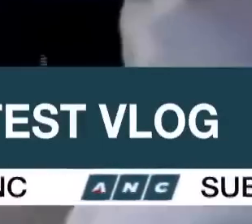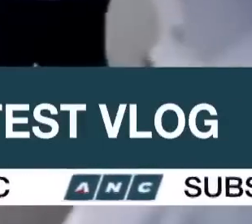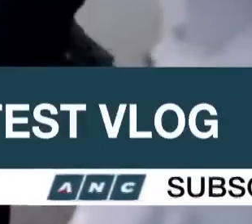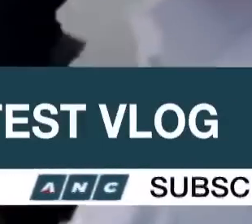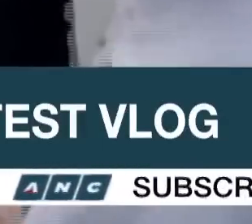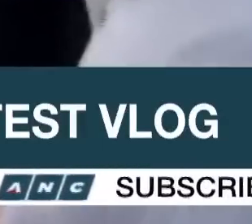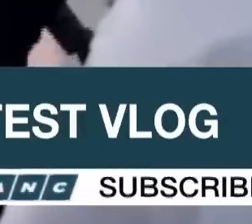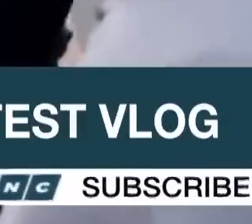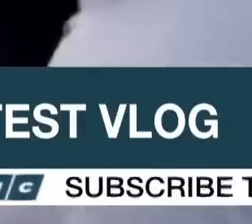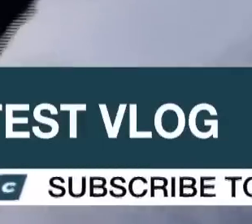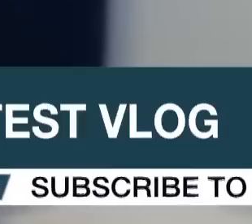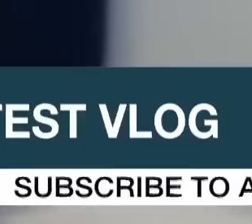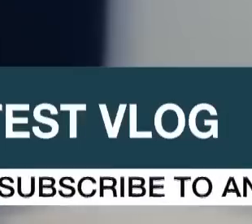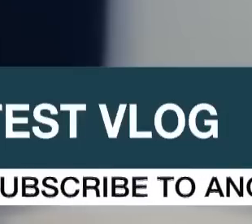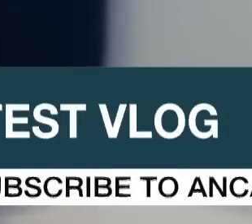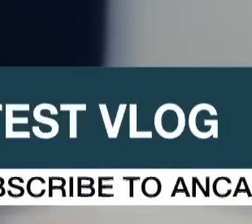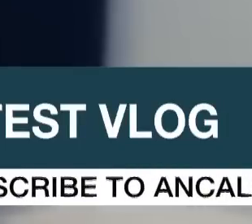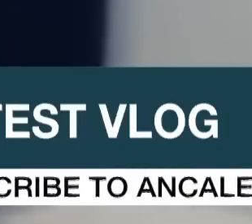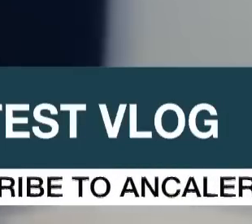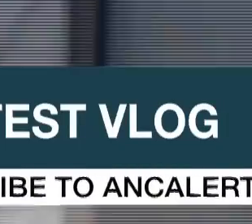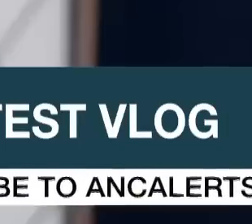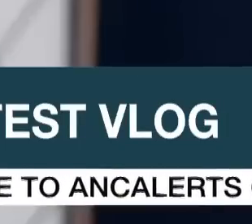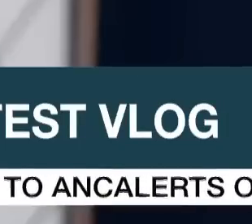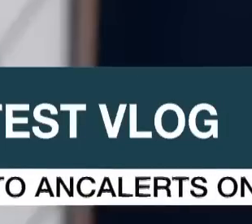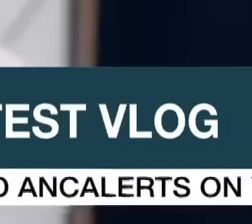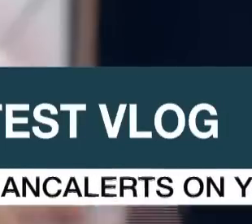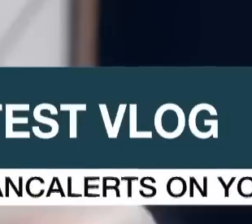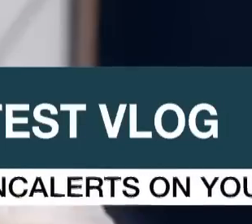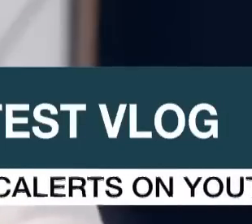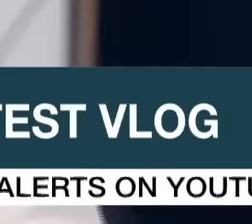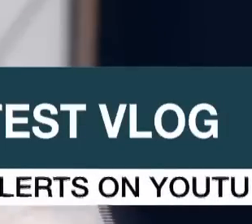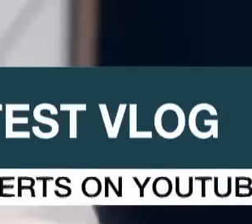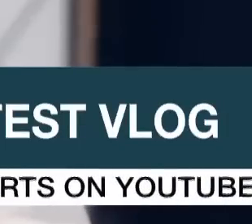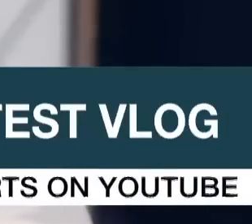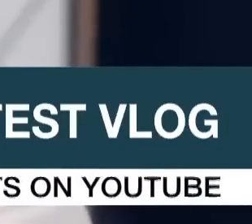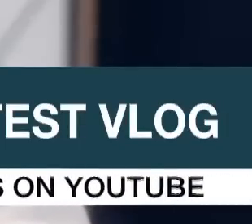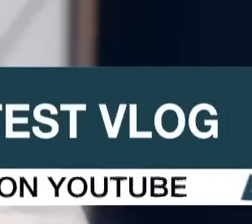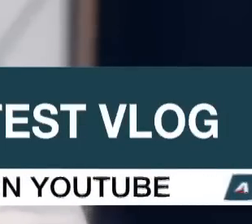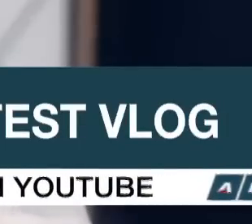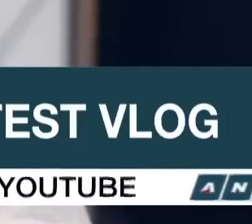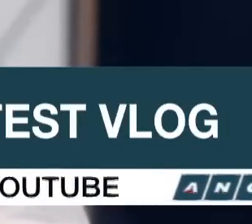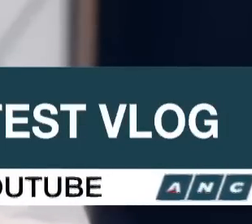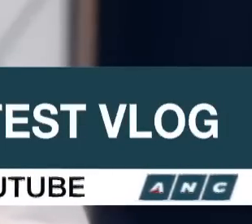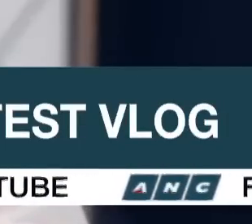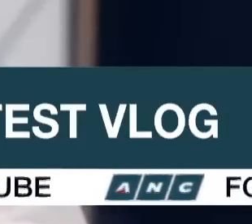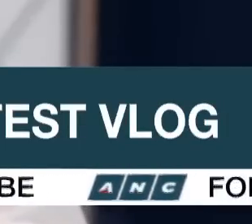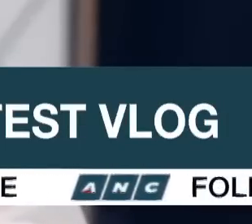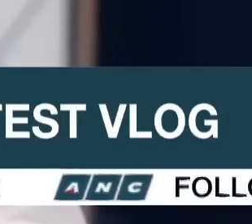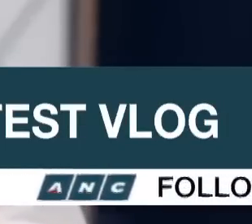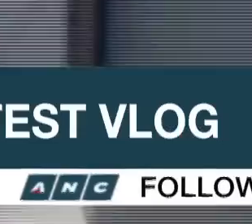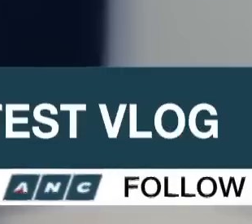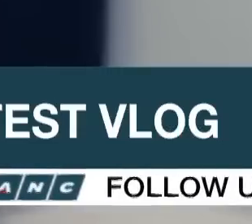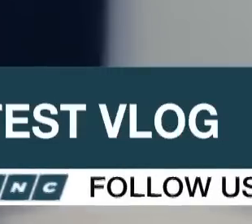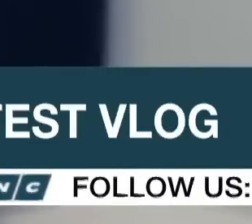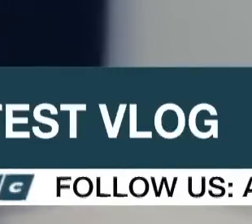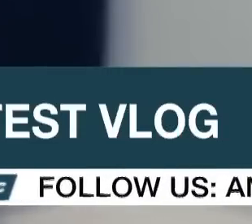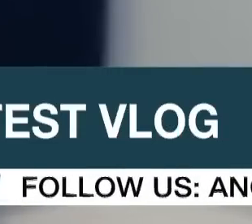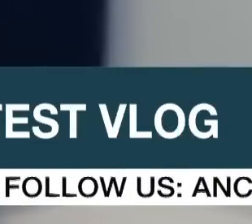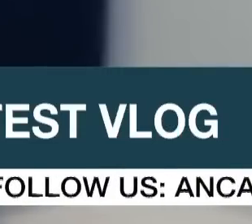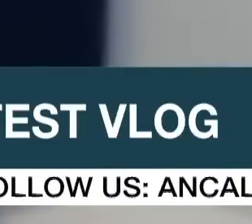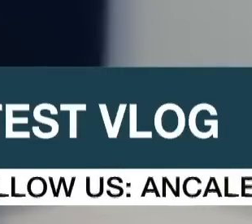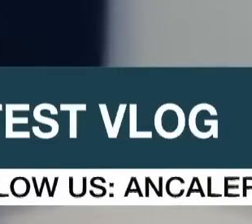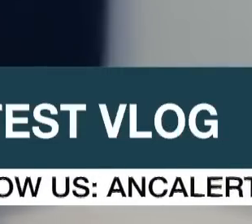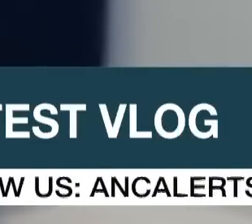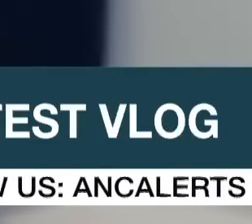COVID-19. Marcos Jr., however, did not give details about his own bout with the virus as well as his current health condition.